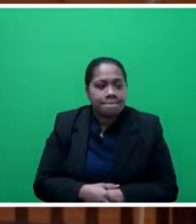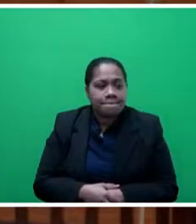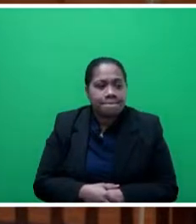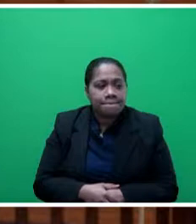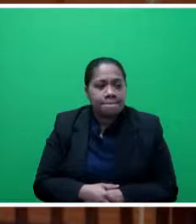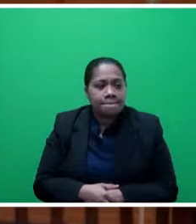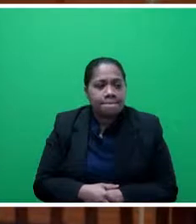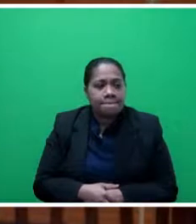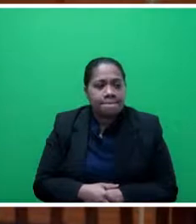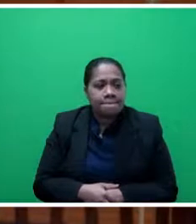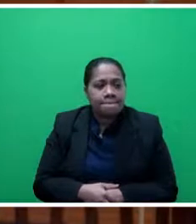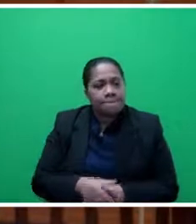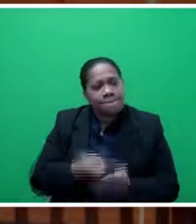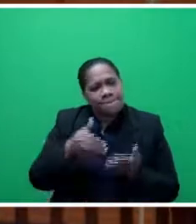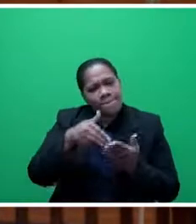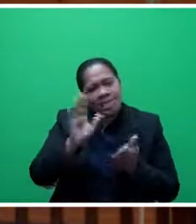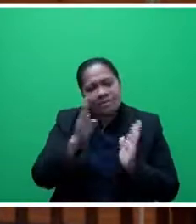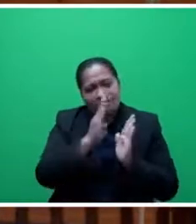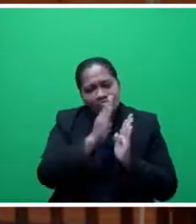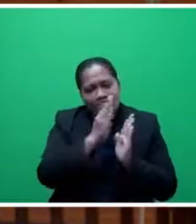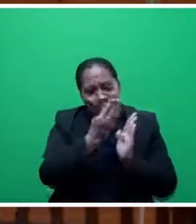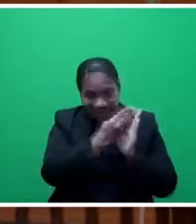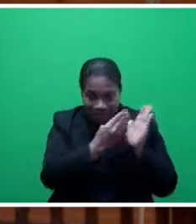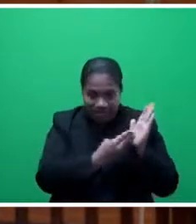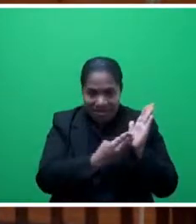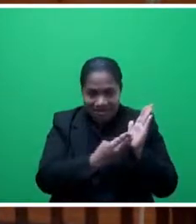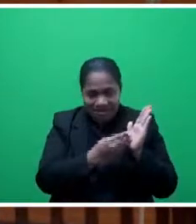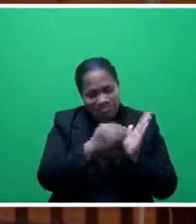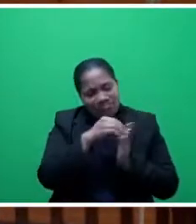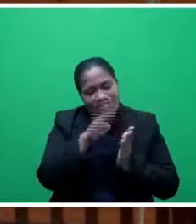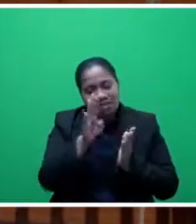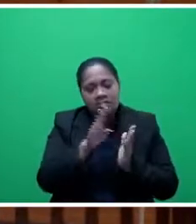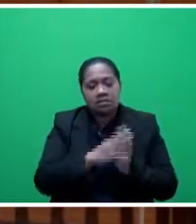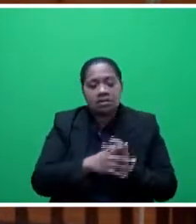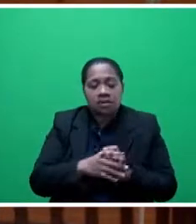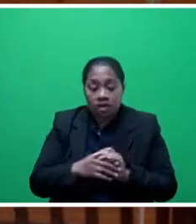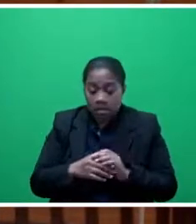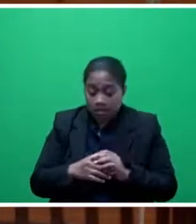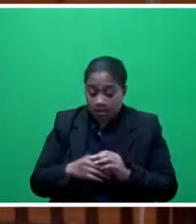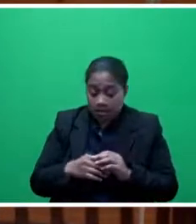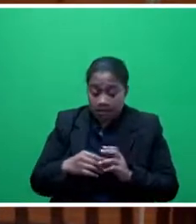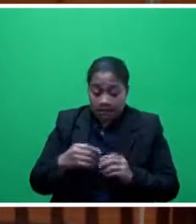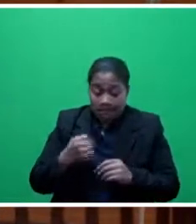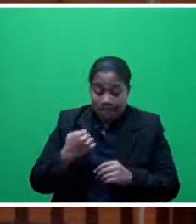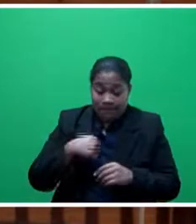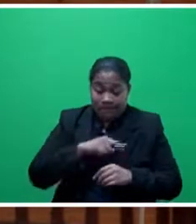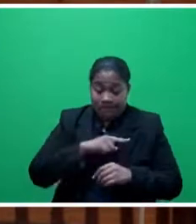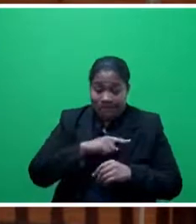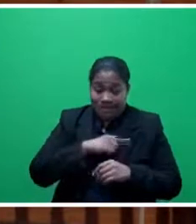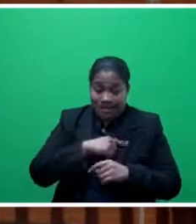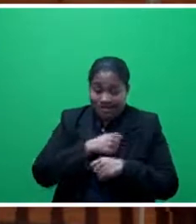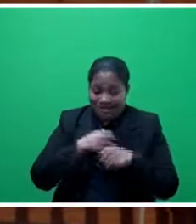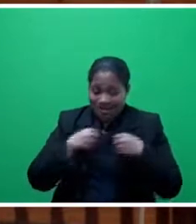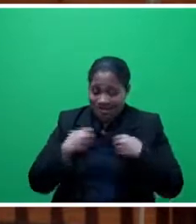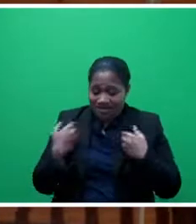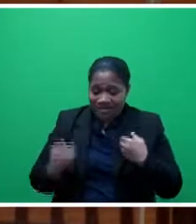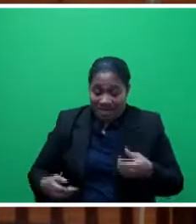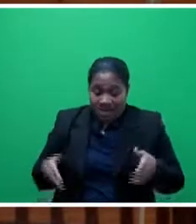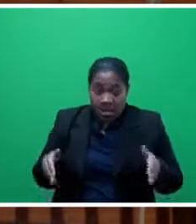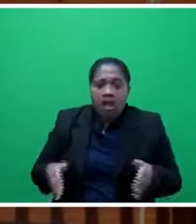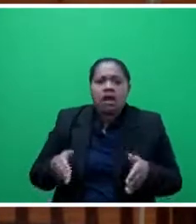We have passed the budget, and from our side, during that process of the debate and the committee stage, we